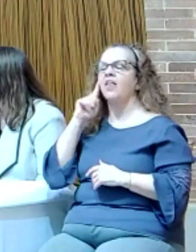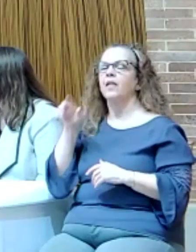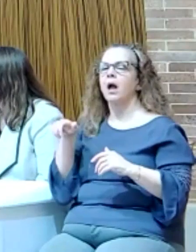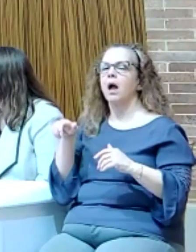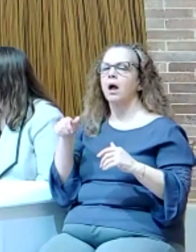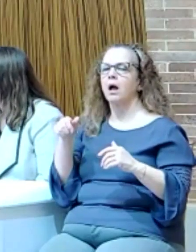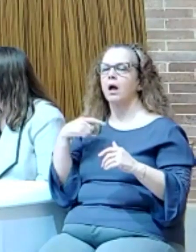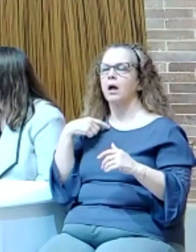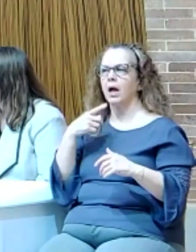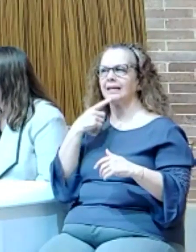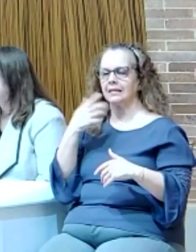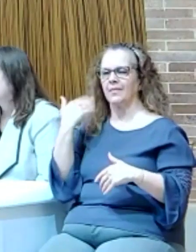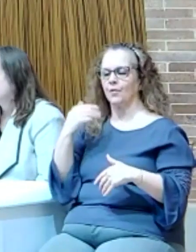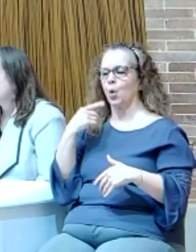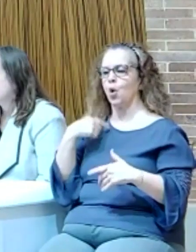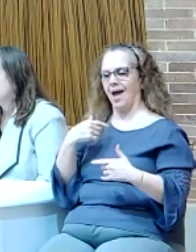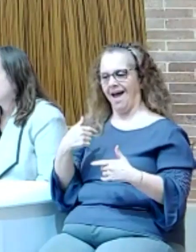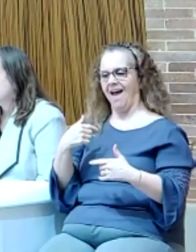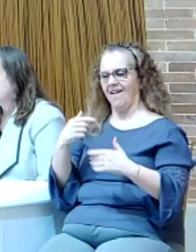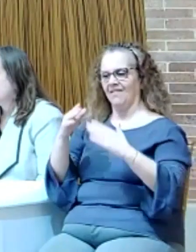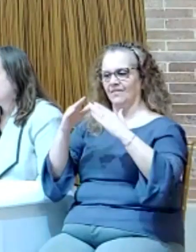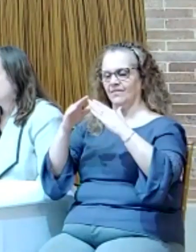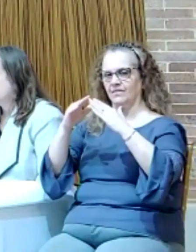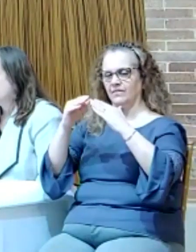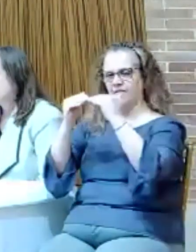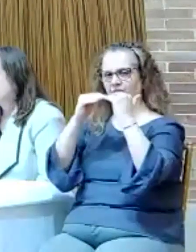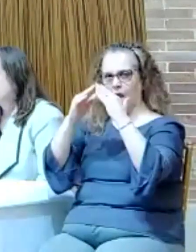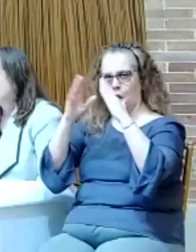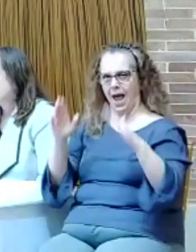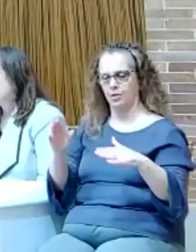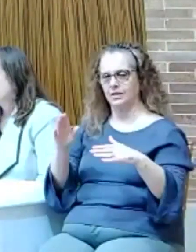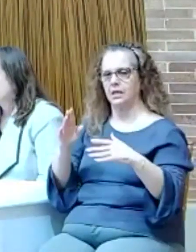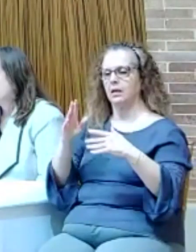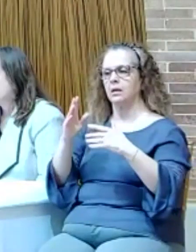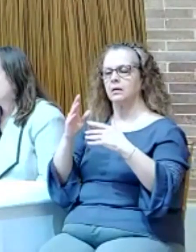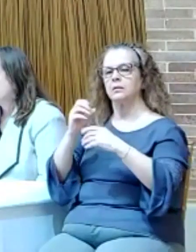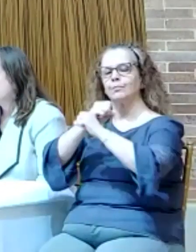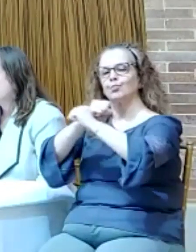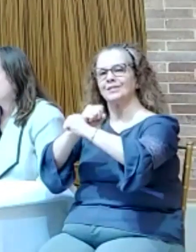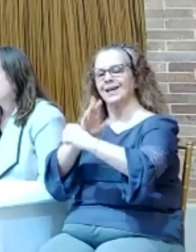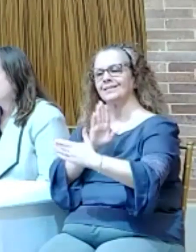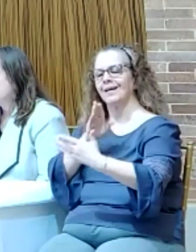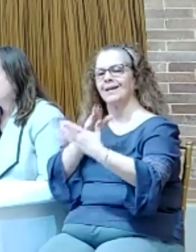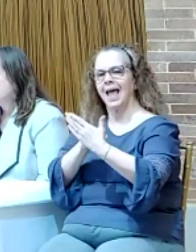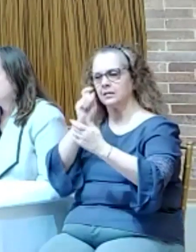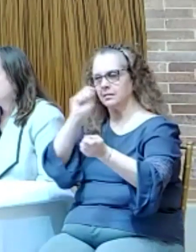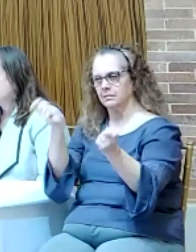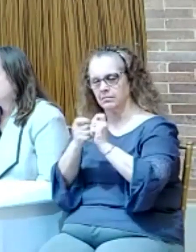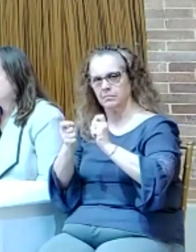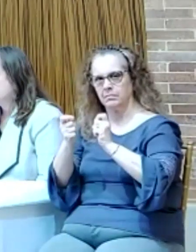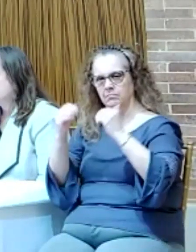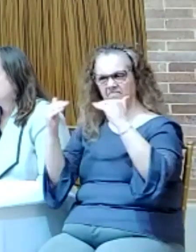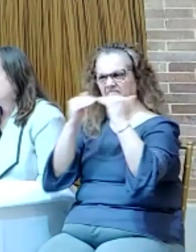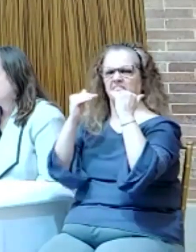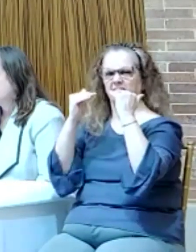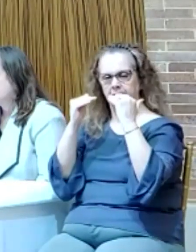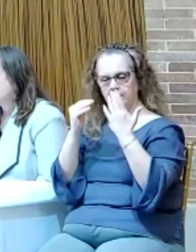Provisions in the New York State human rights law that prohibit retaliation against an individual who's opposed to discrimination we typically see those complaints